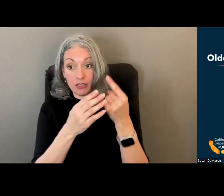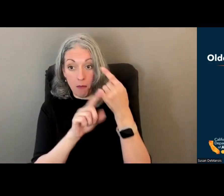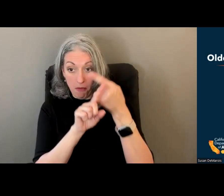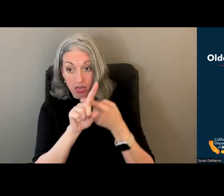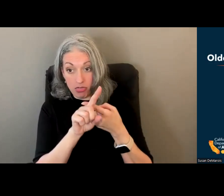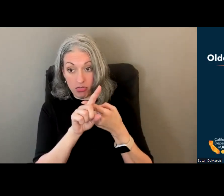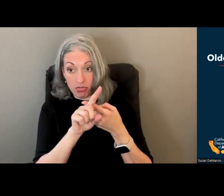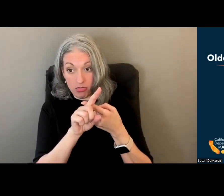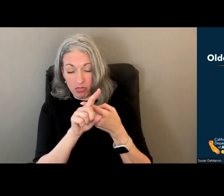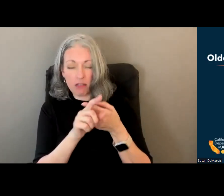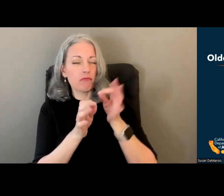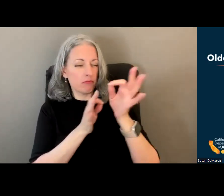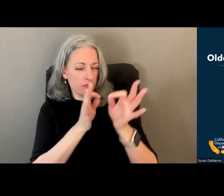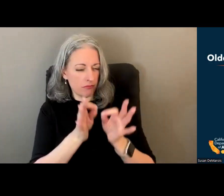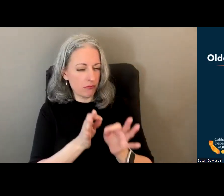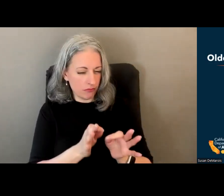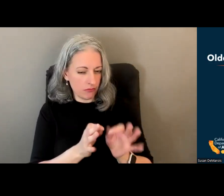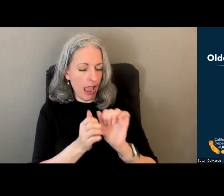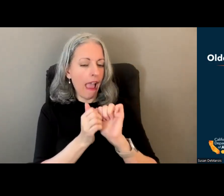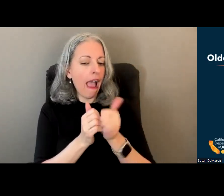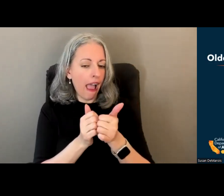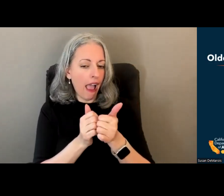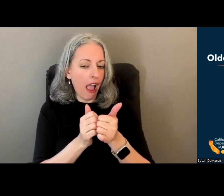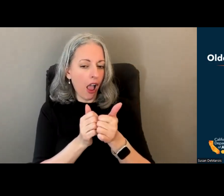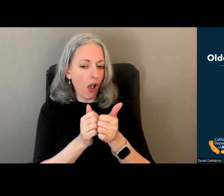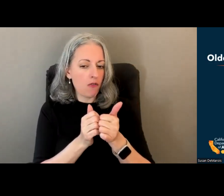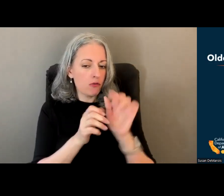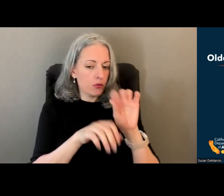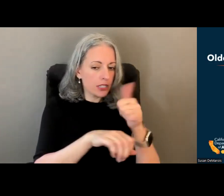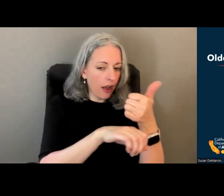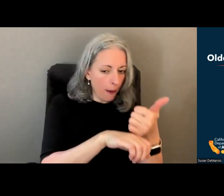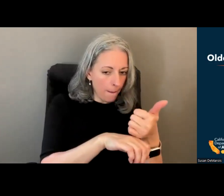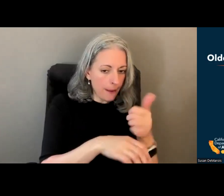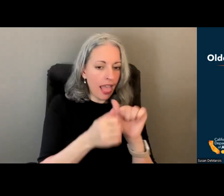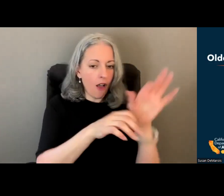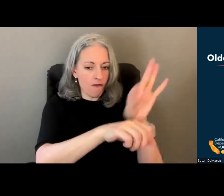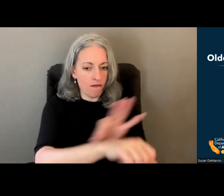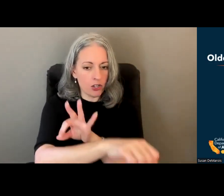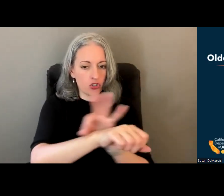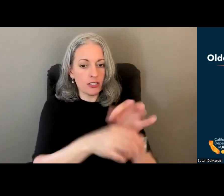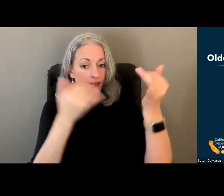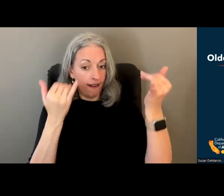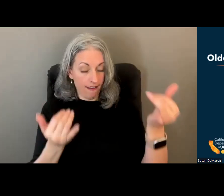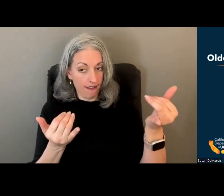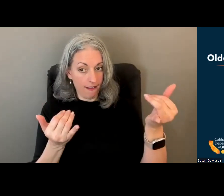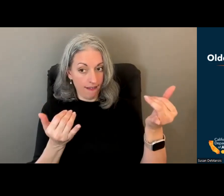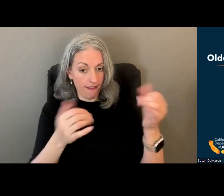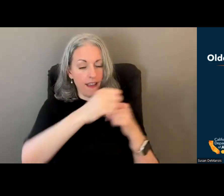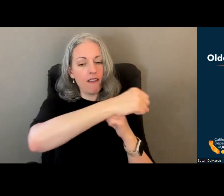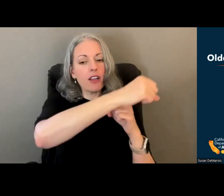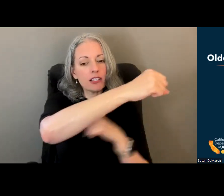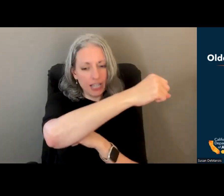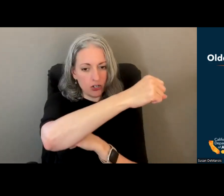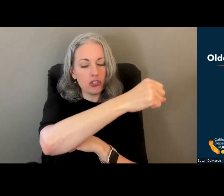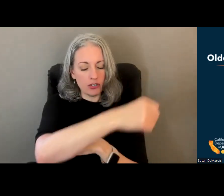of a tutorial on how the network was formed and how it functions today, as a foundational piece of